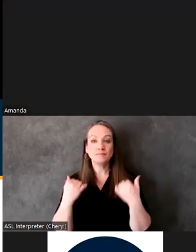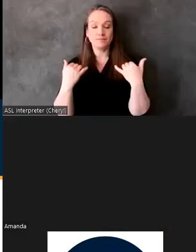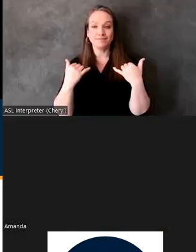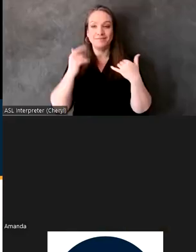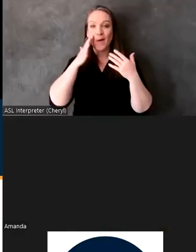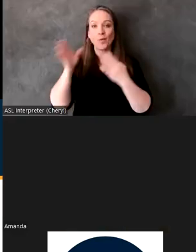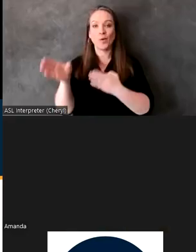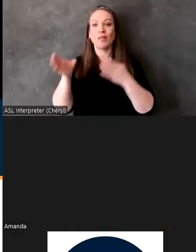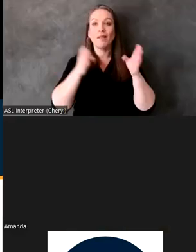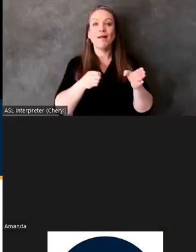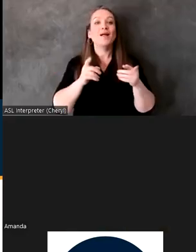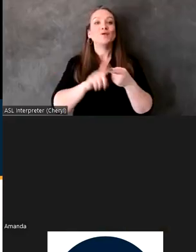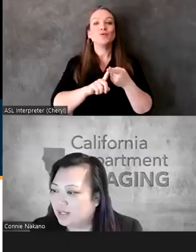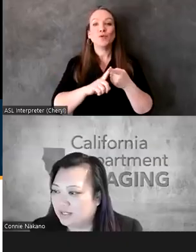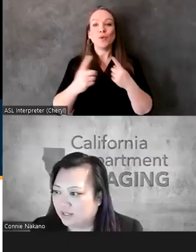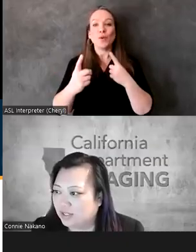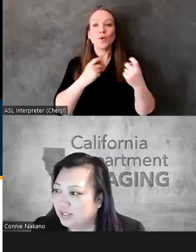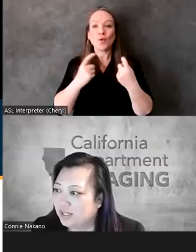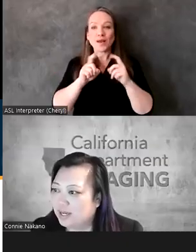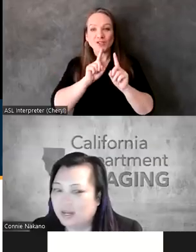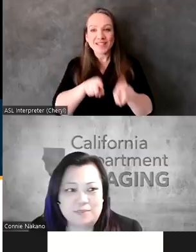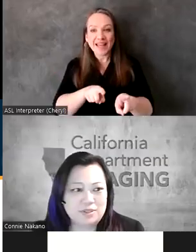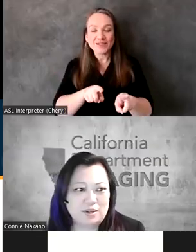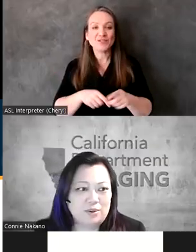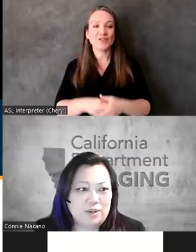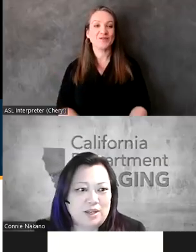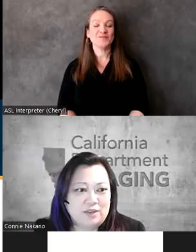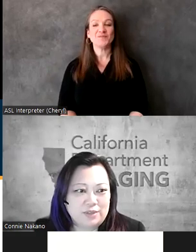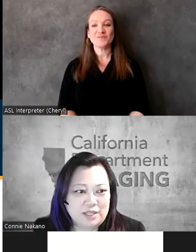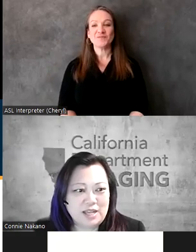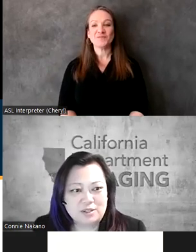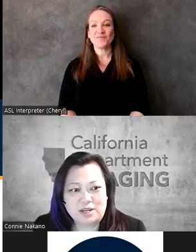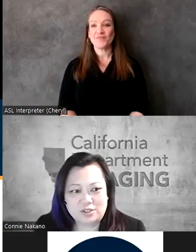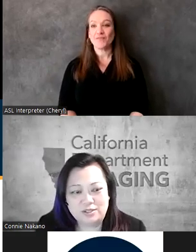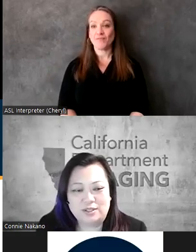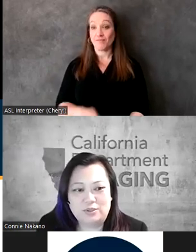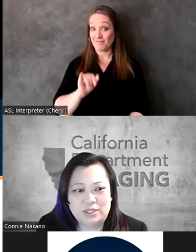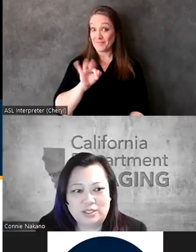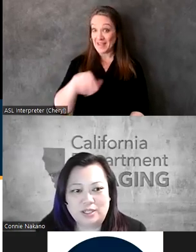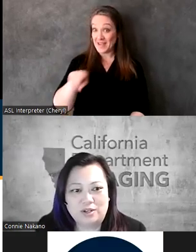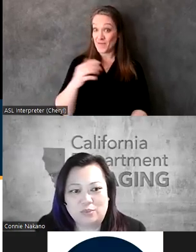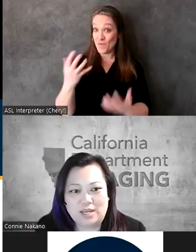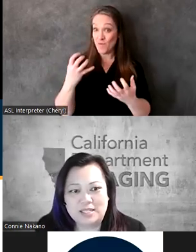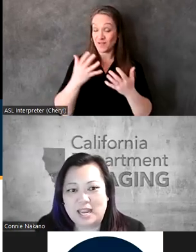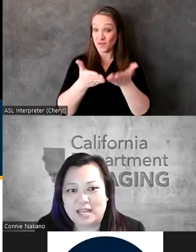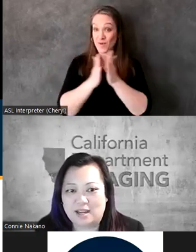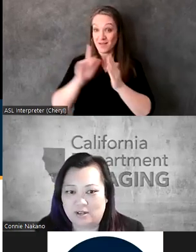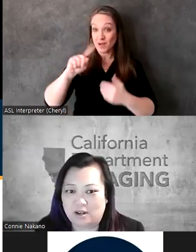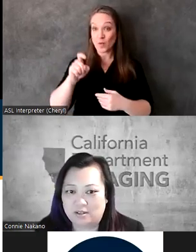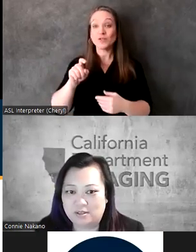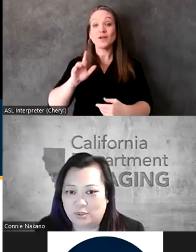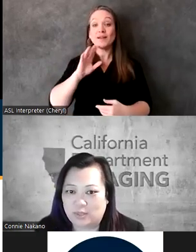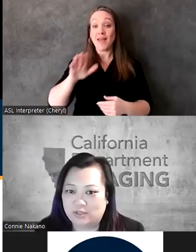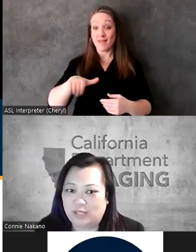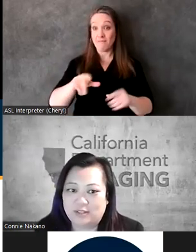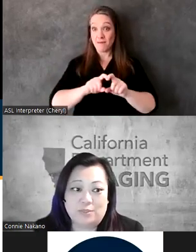move to our question and answer section. So if you'd like to ask a question, you can click on your raise hand